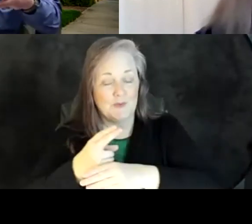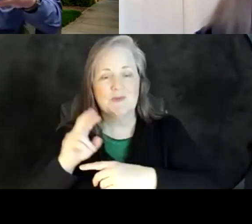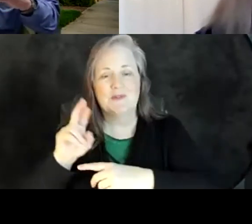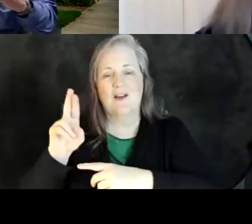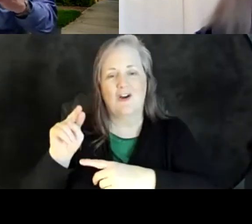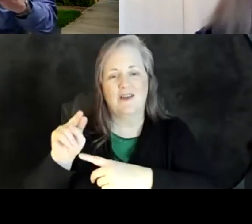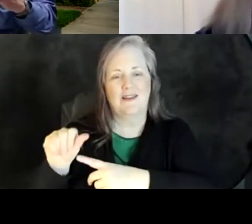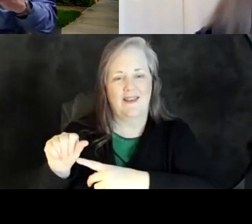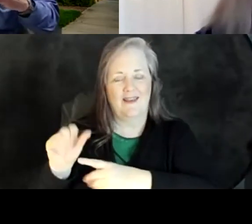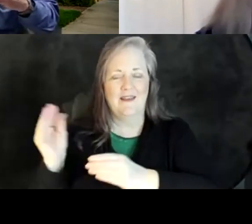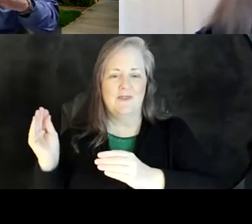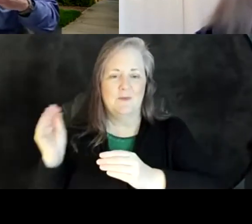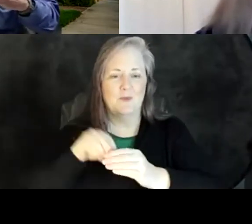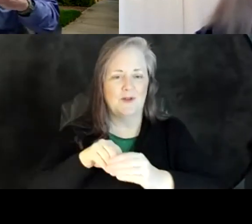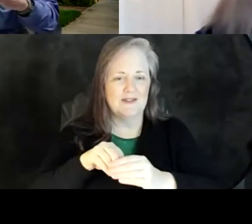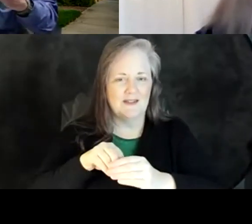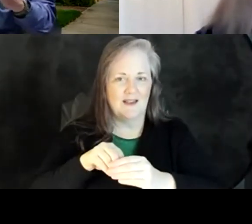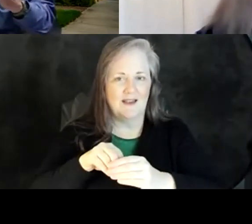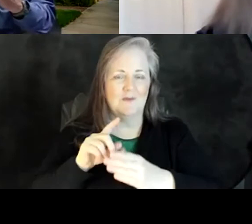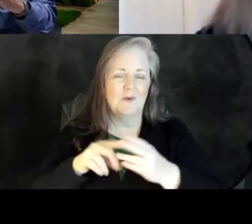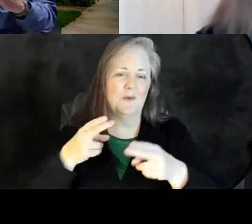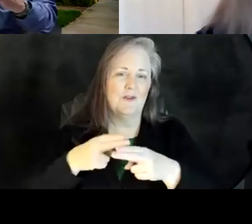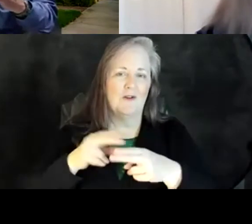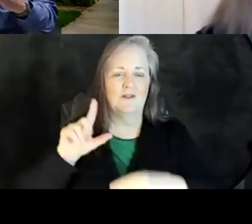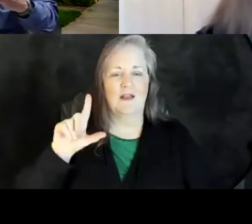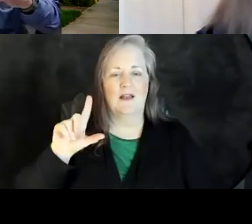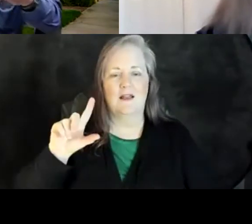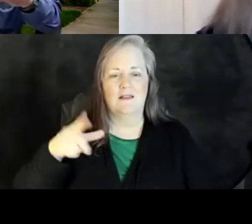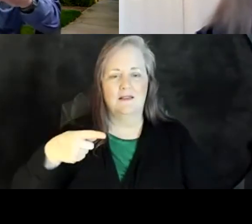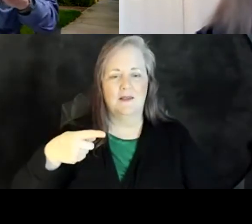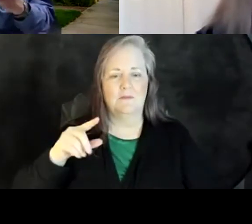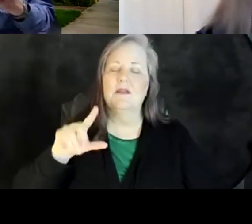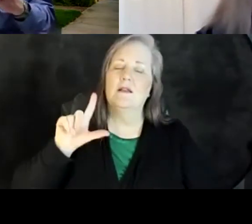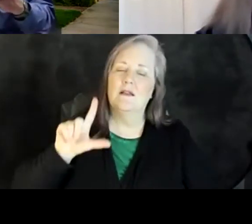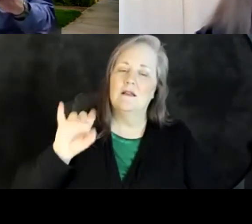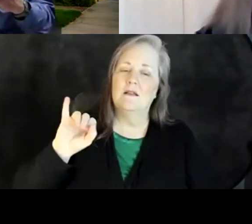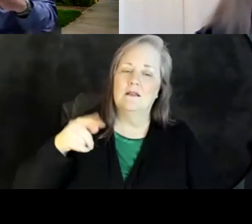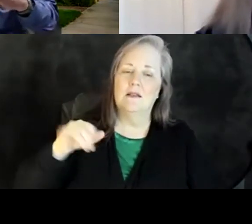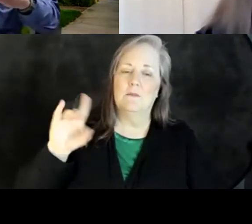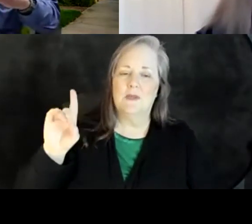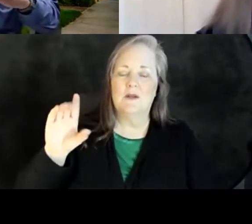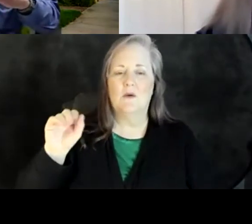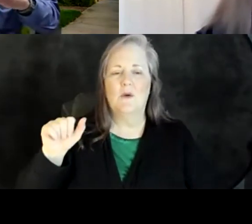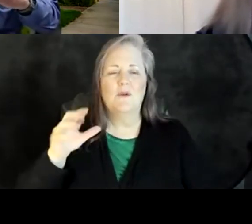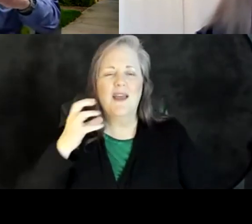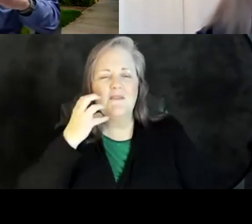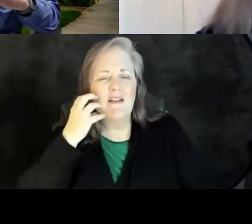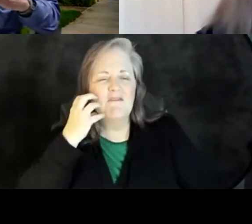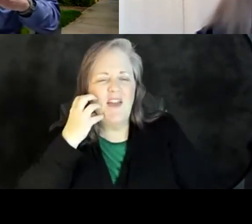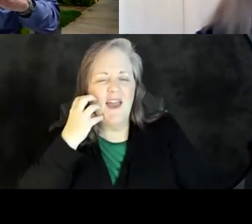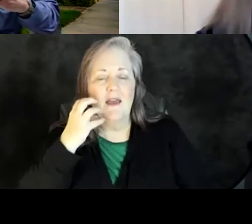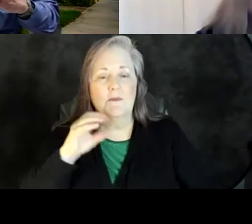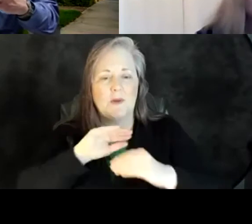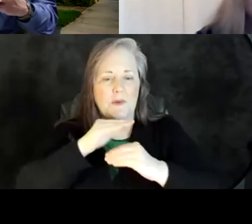it's put inside what we call a lipid coat, so a fatty kind of coat around